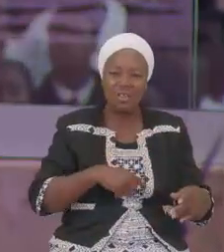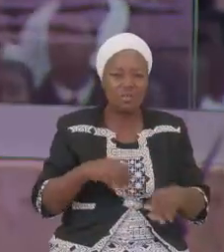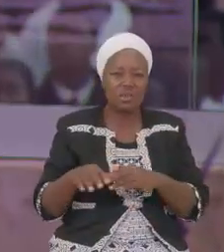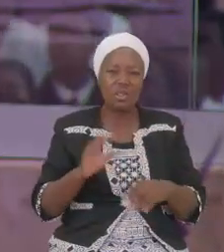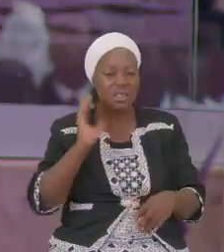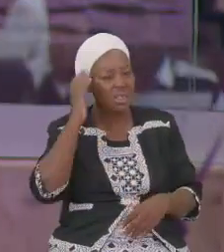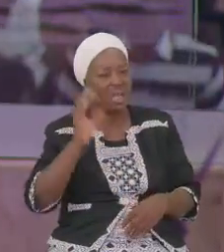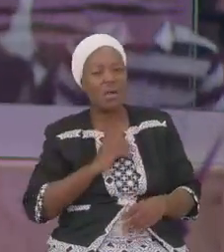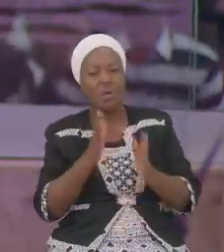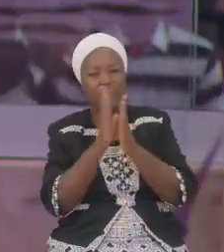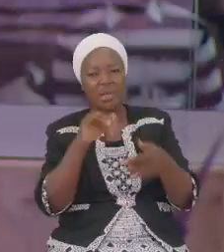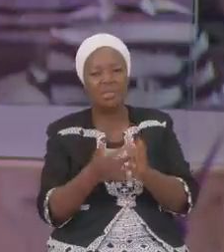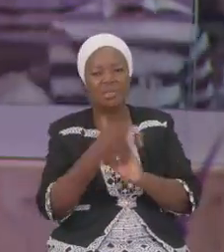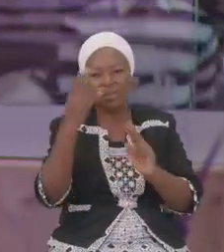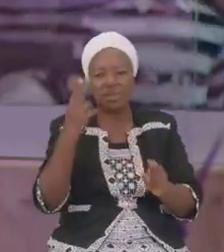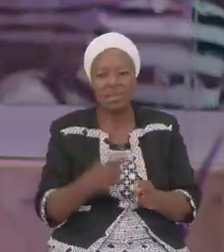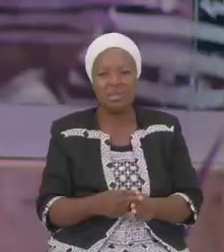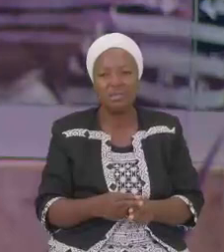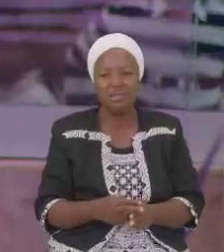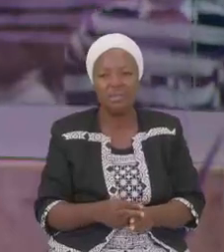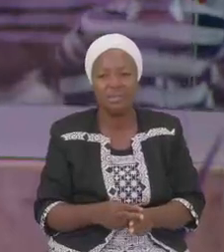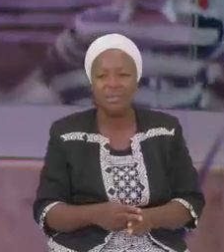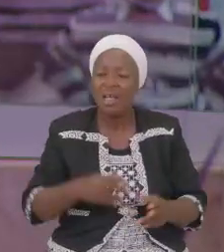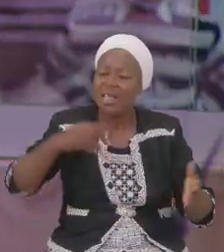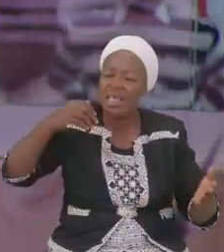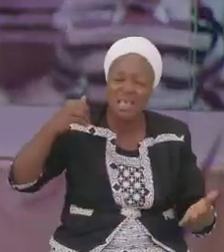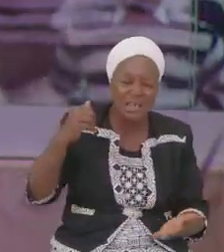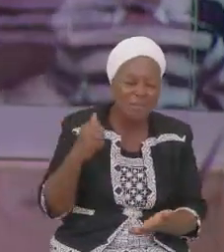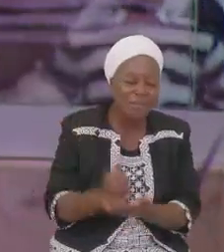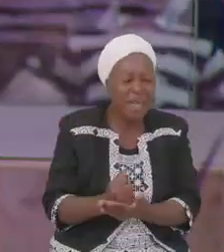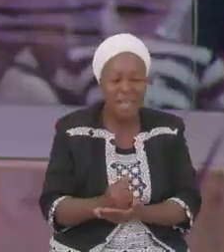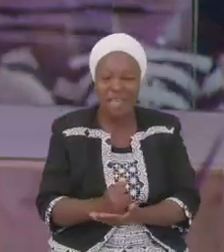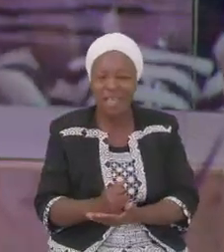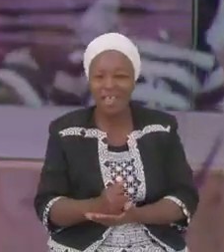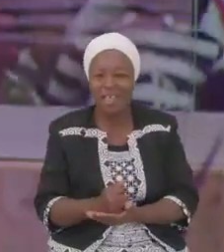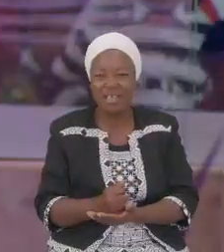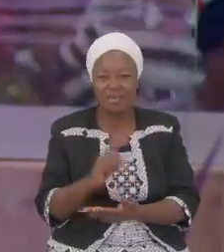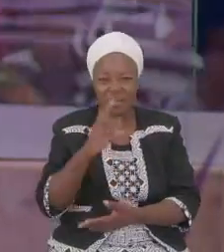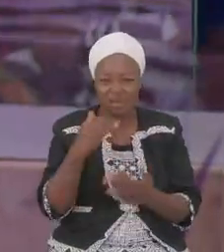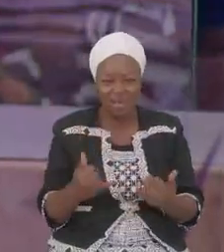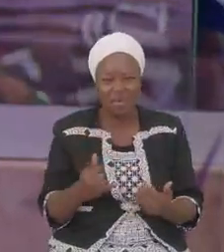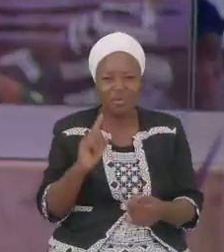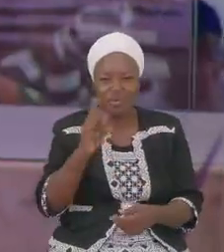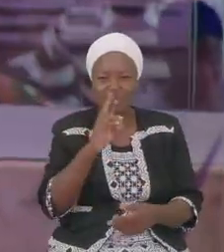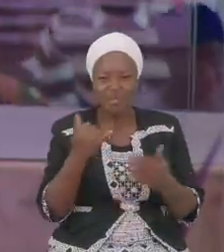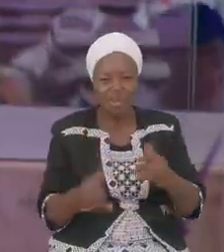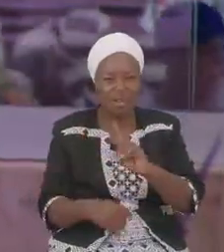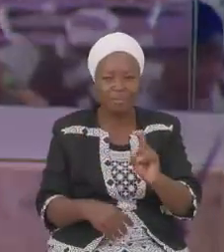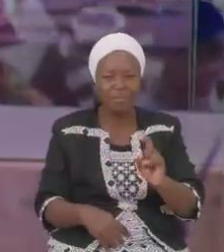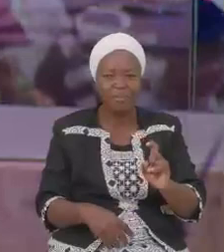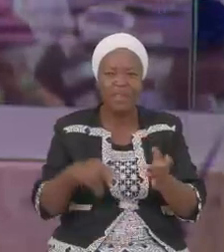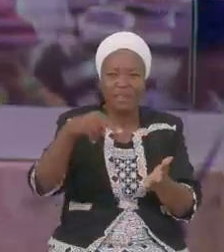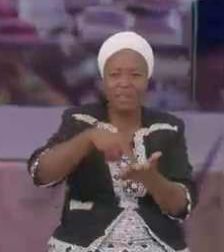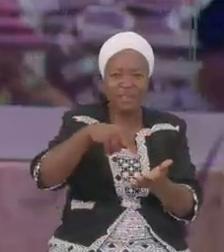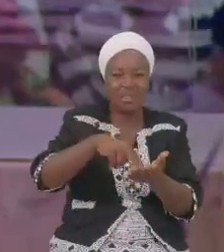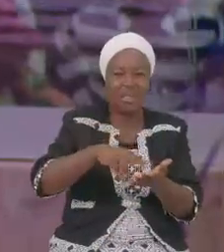our prayers in Jesus' name. Amen. Where are you? Where are you? Stand